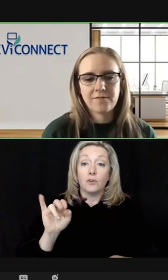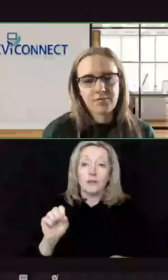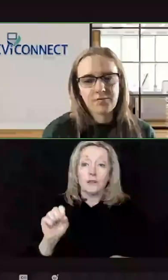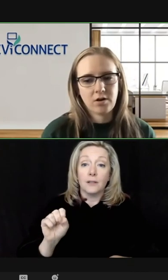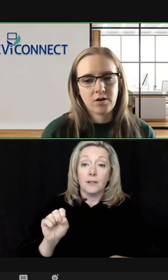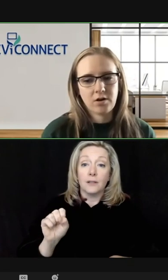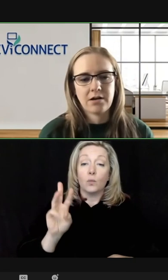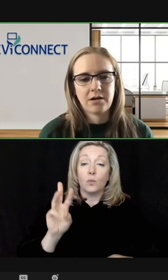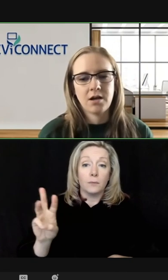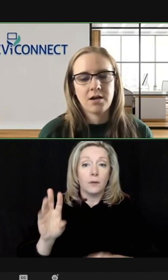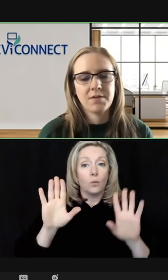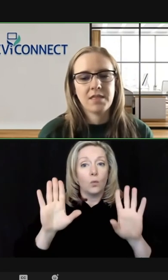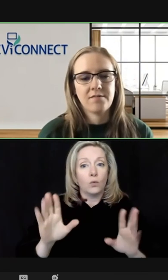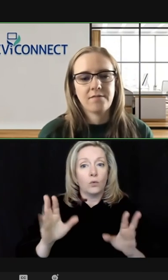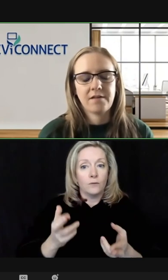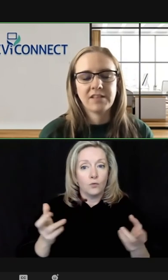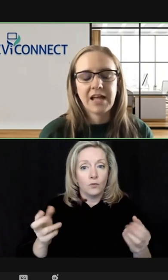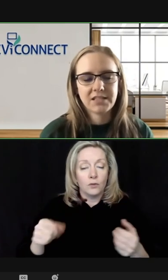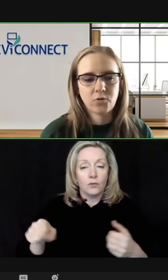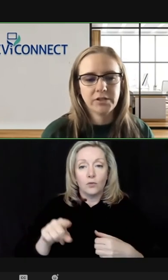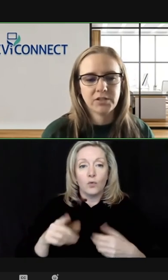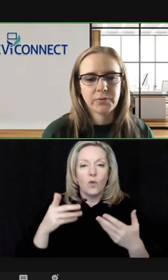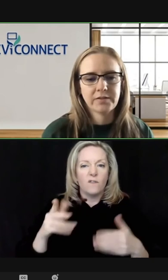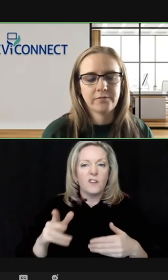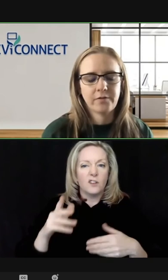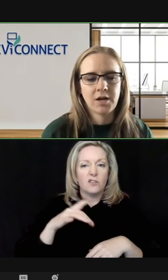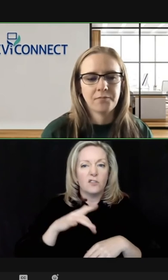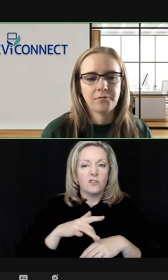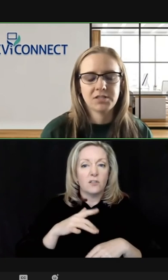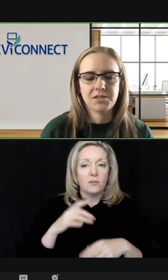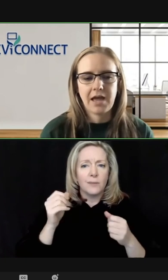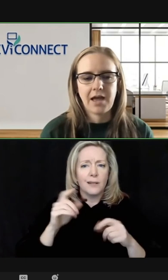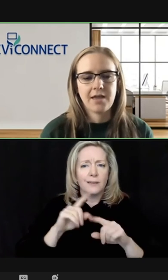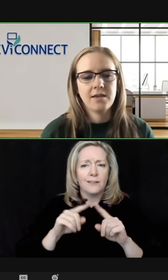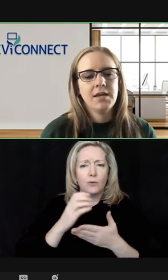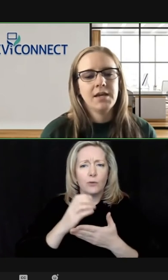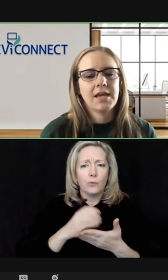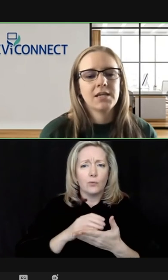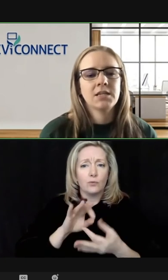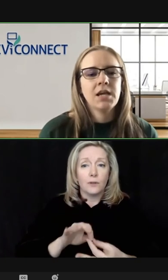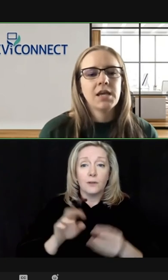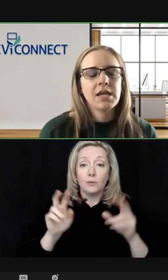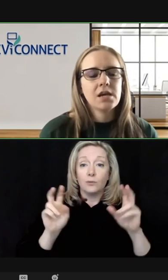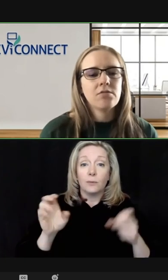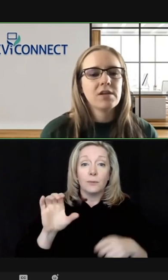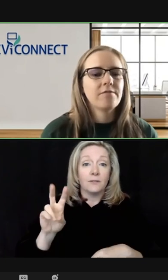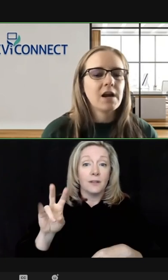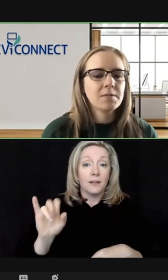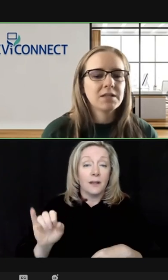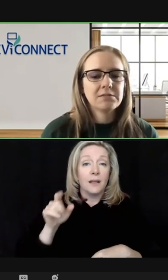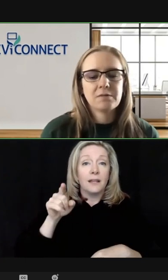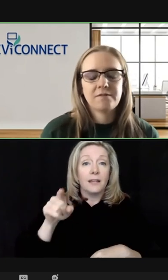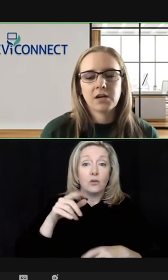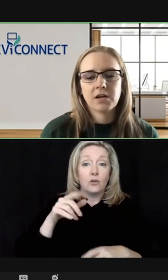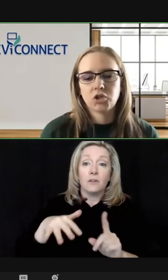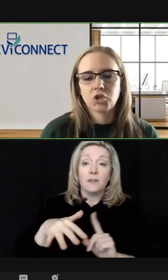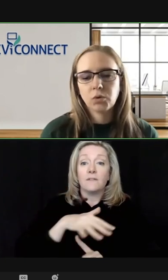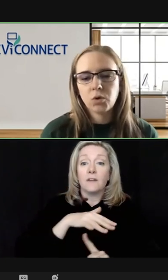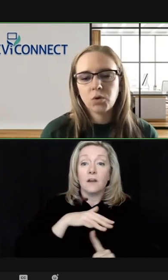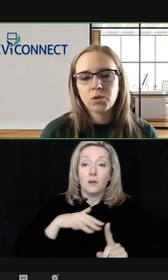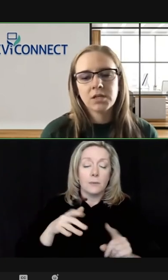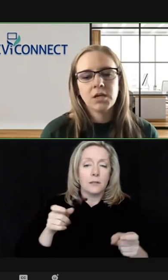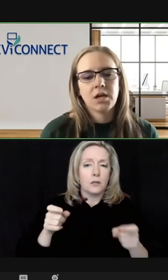sure many of you have heard about, and they have lots of courses for CVI. And here, the environment seems to be